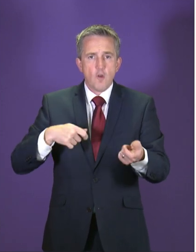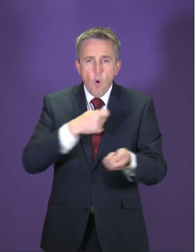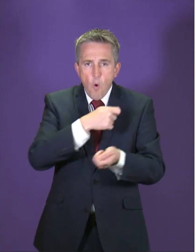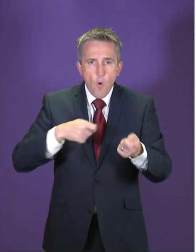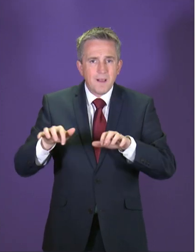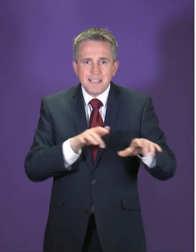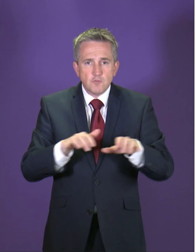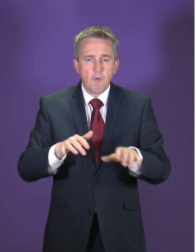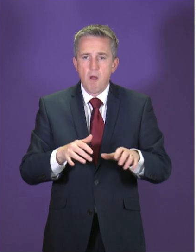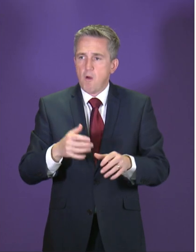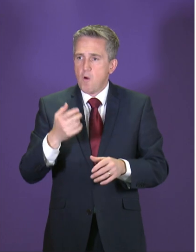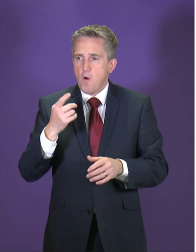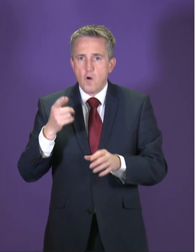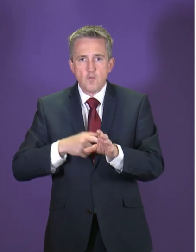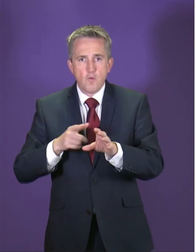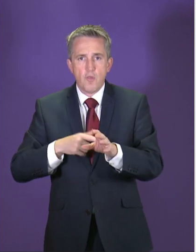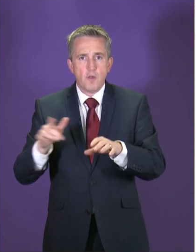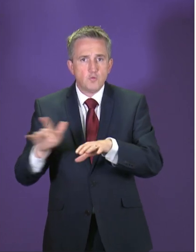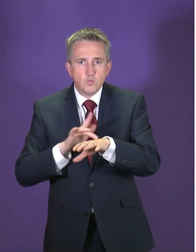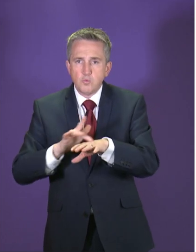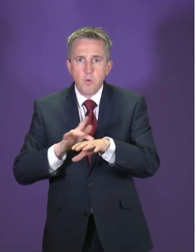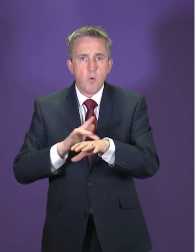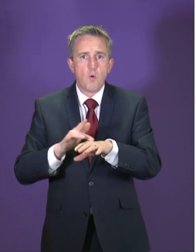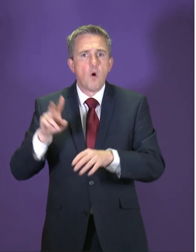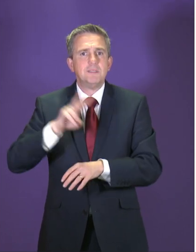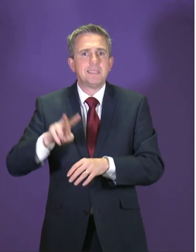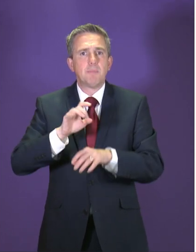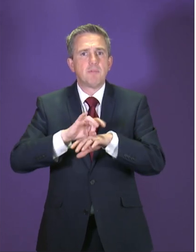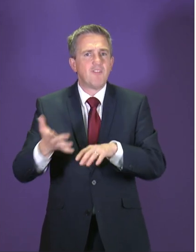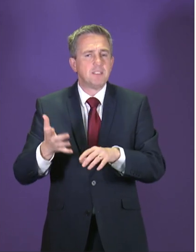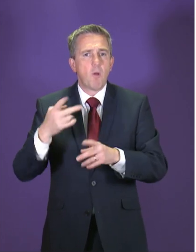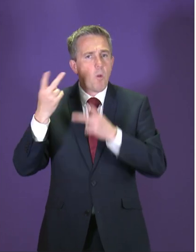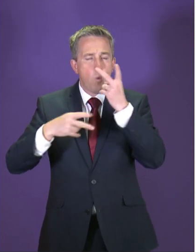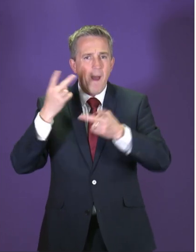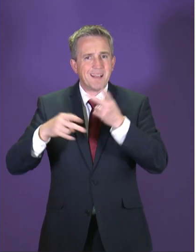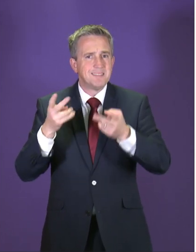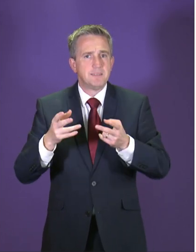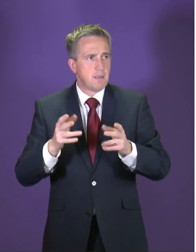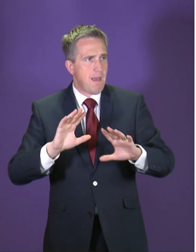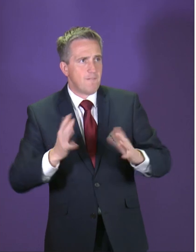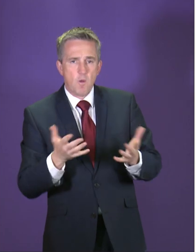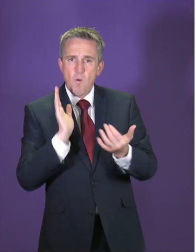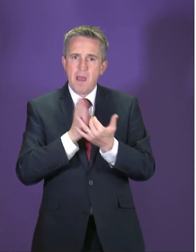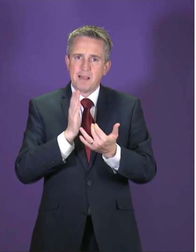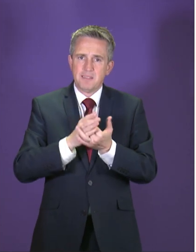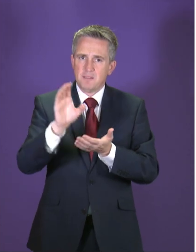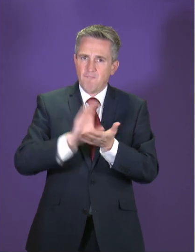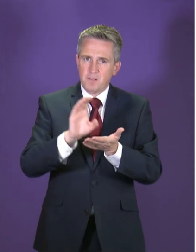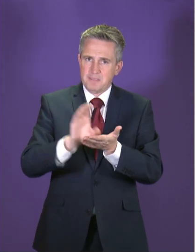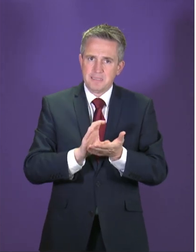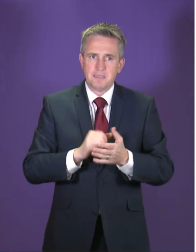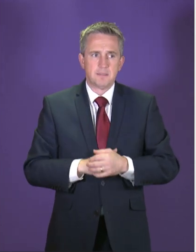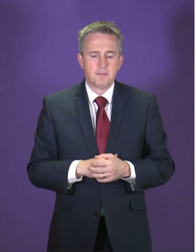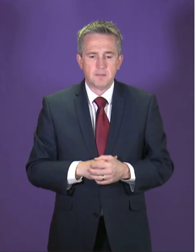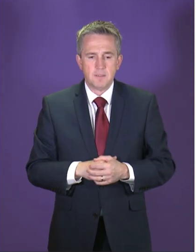young artists can work, or for the semi-professional choirs which once fanned out over the Hanseatic